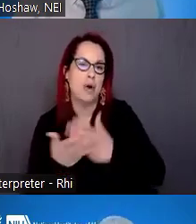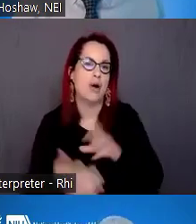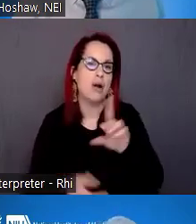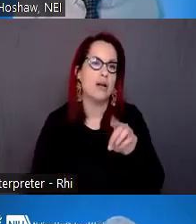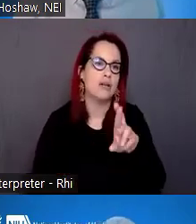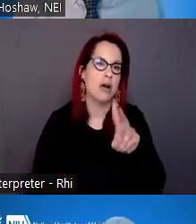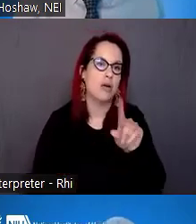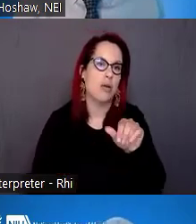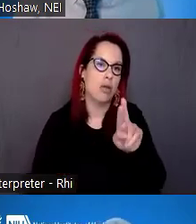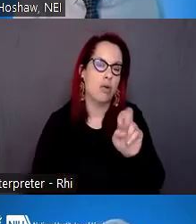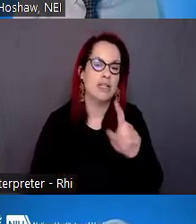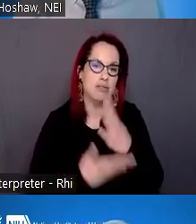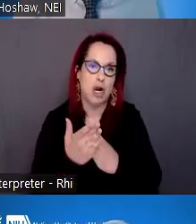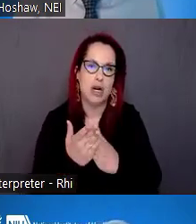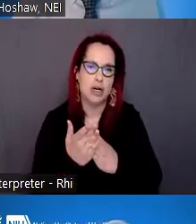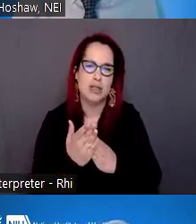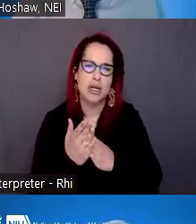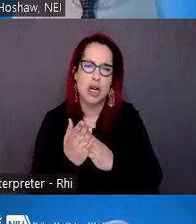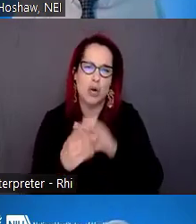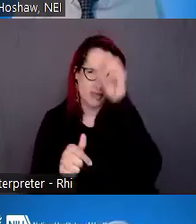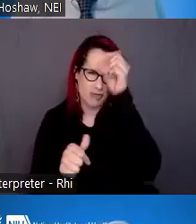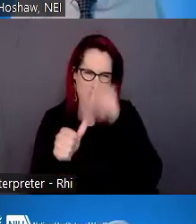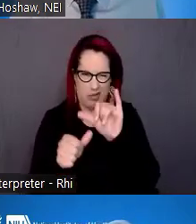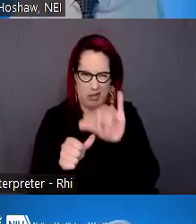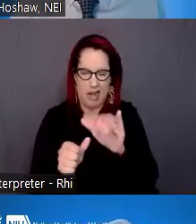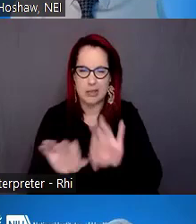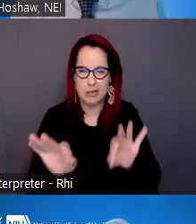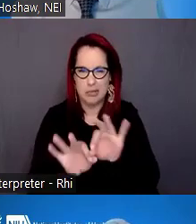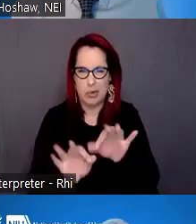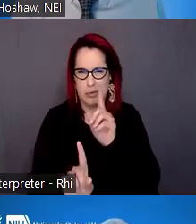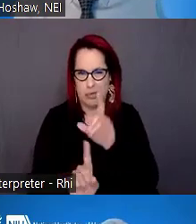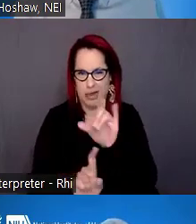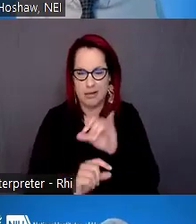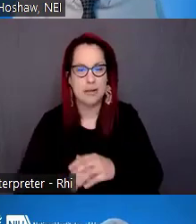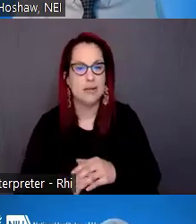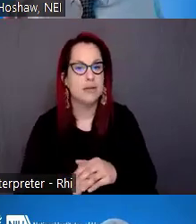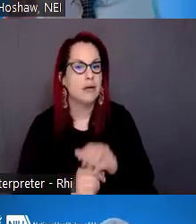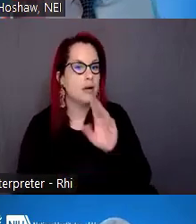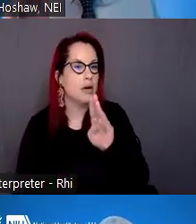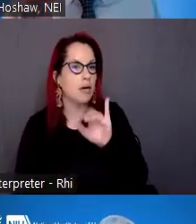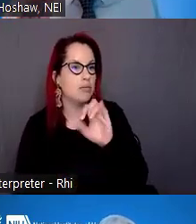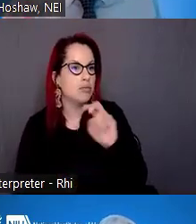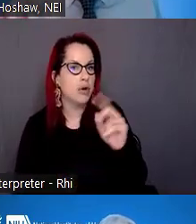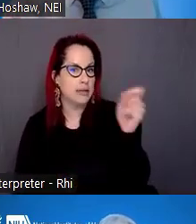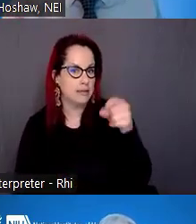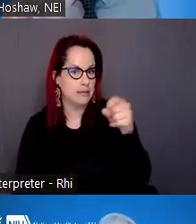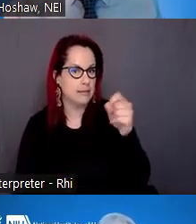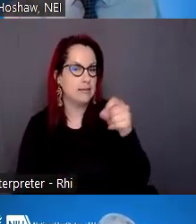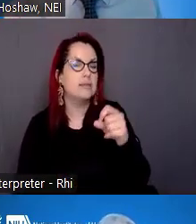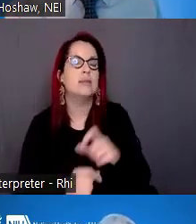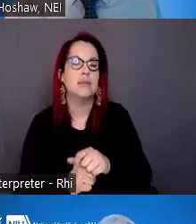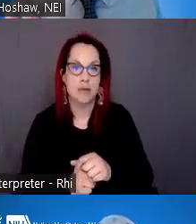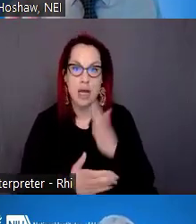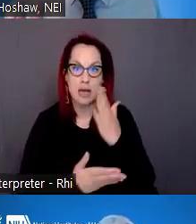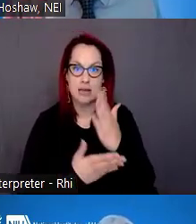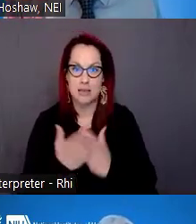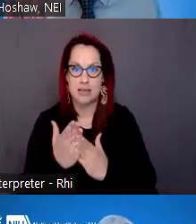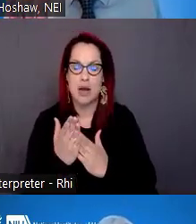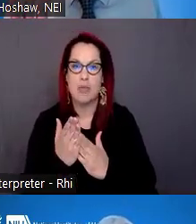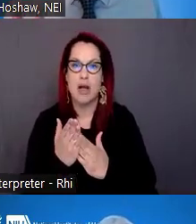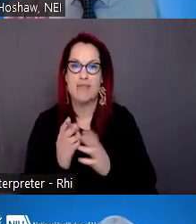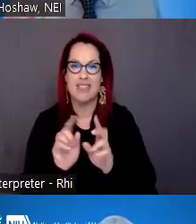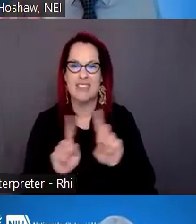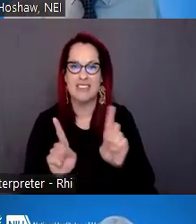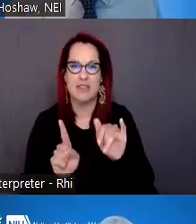happen, keep that in mind, because I think that's an important point. Yes, absolutely. And some of the ones that were excluded, they